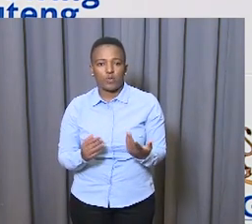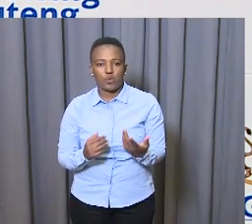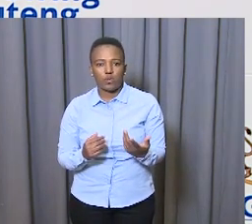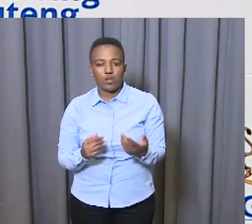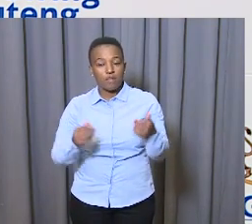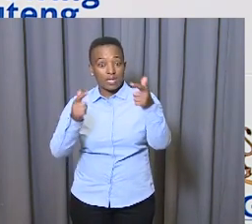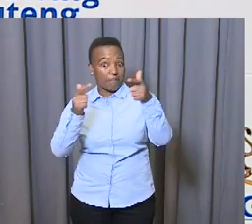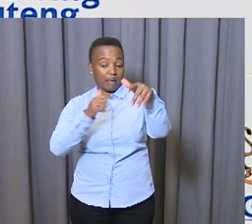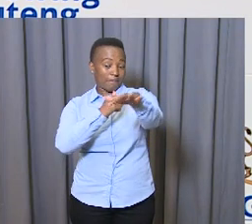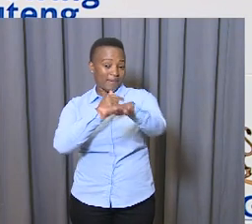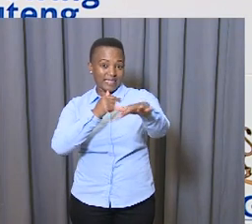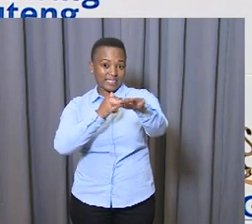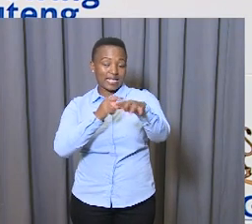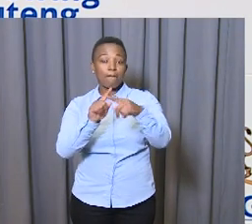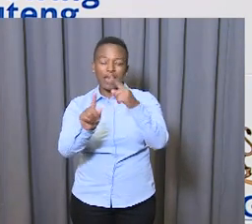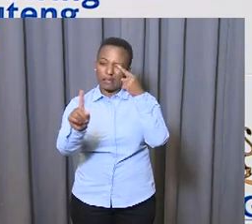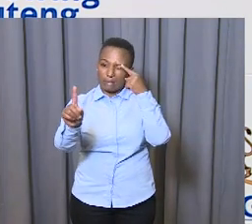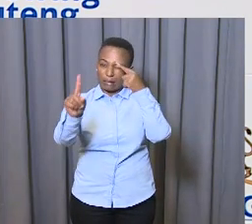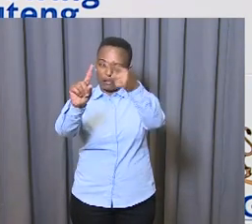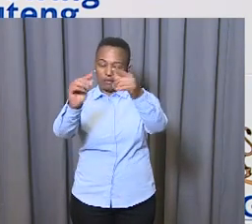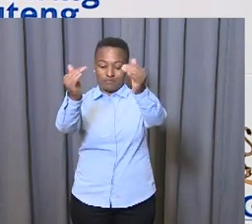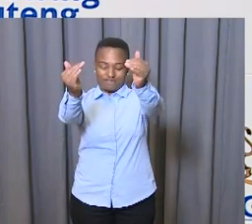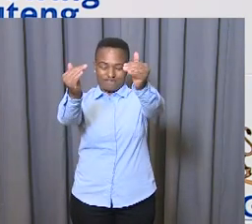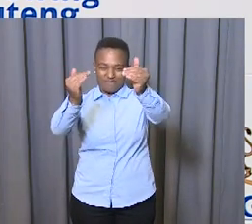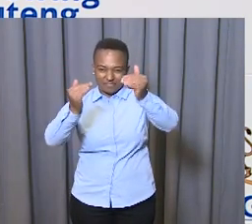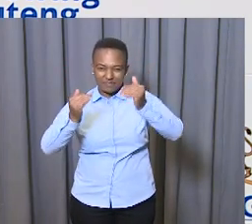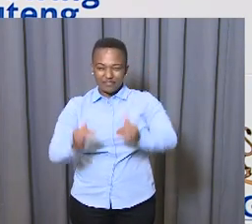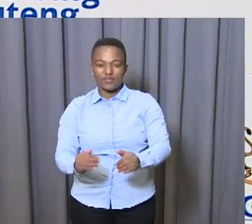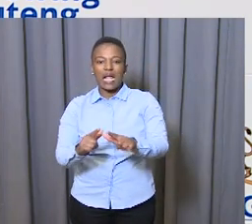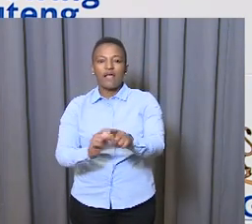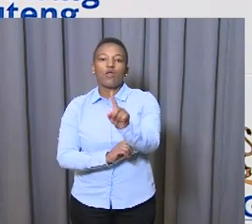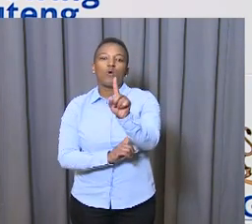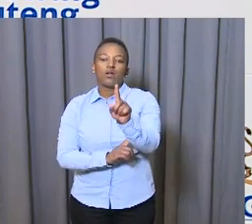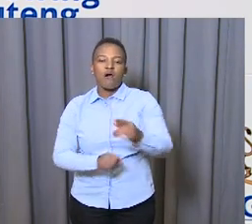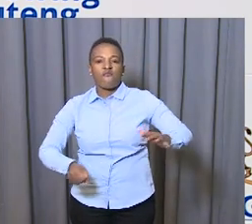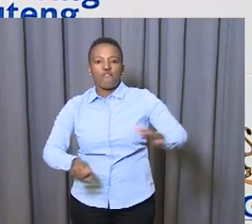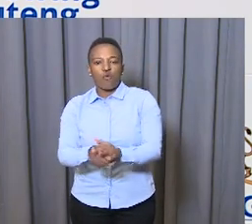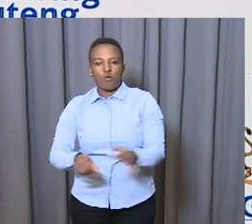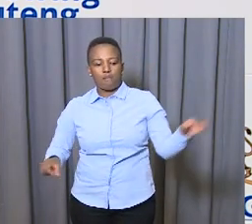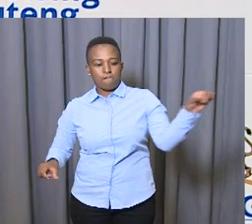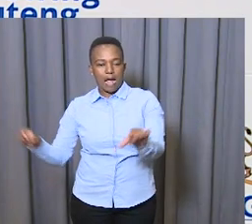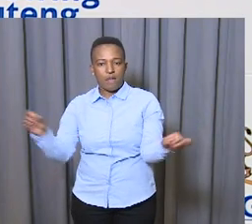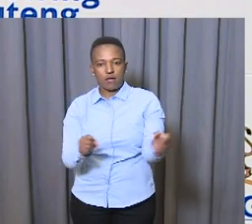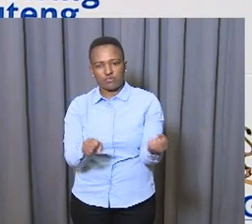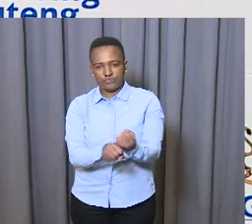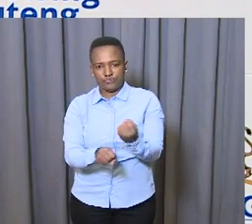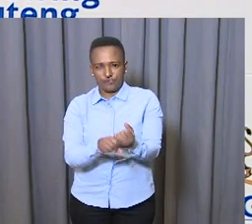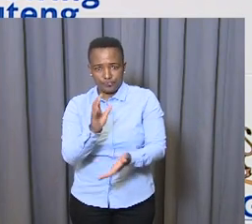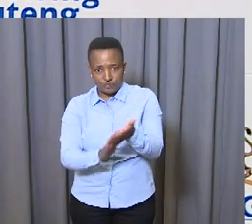the place, actually. The place to go to is level 1, is go back to the full operation of the economy.